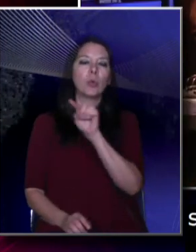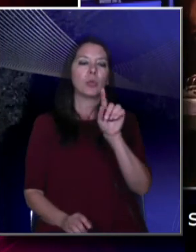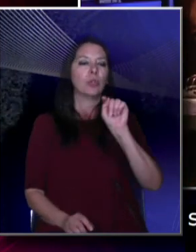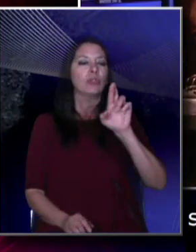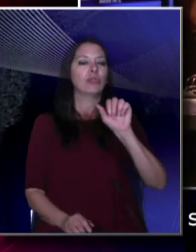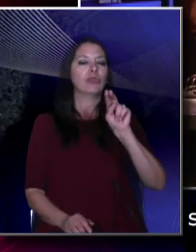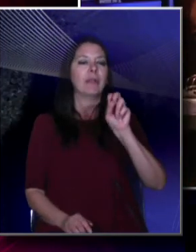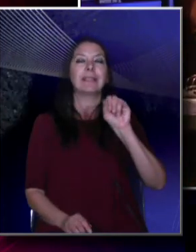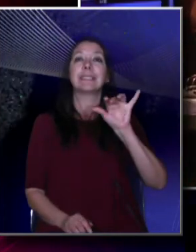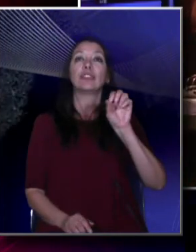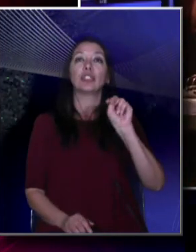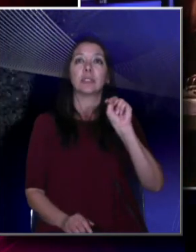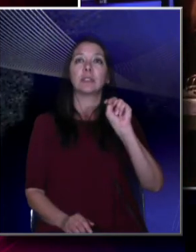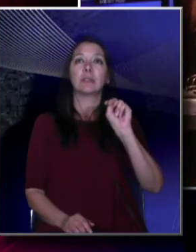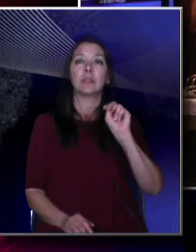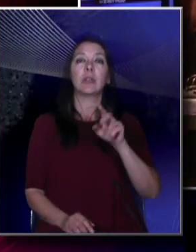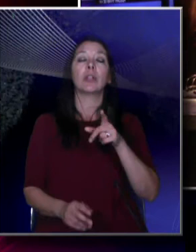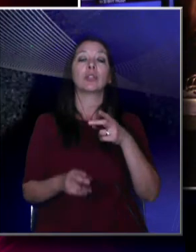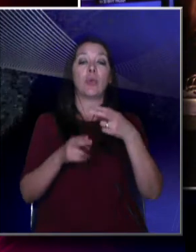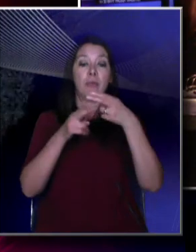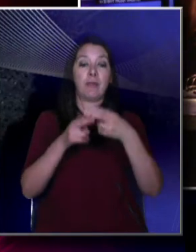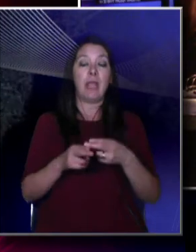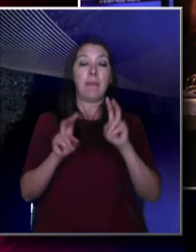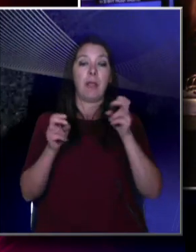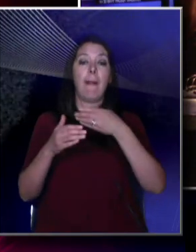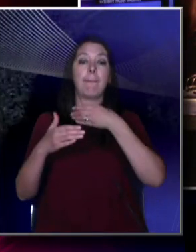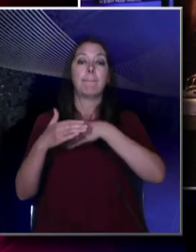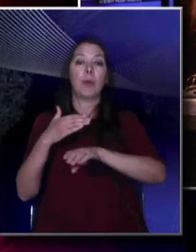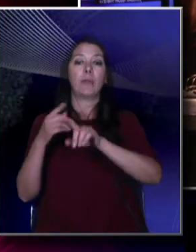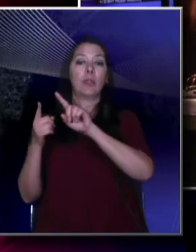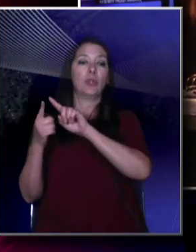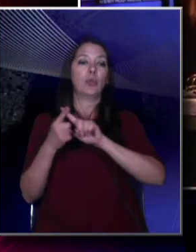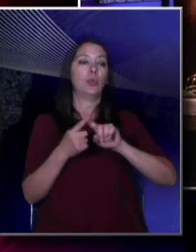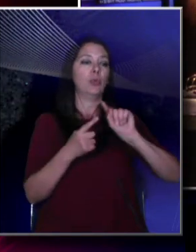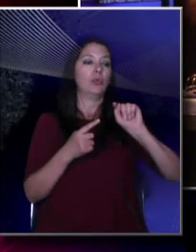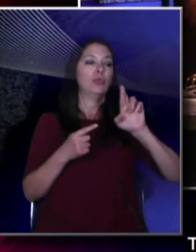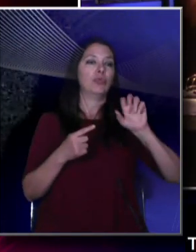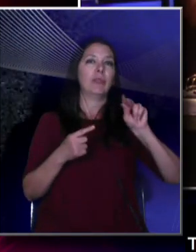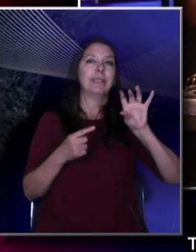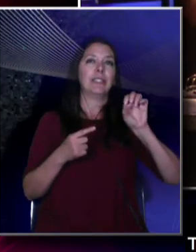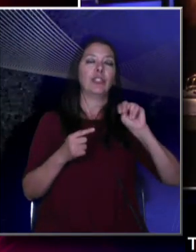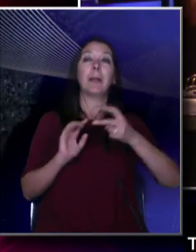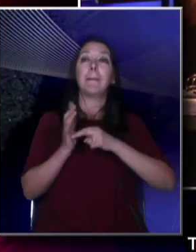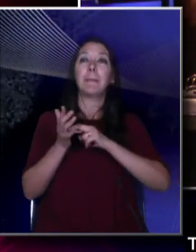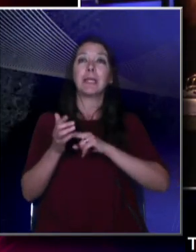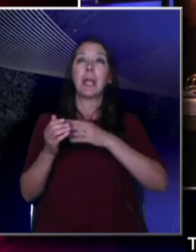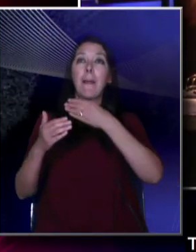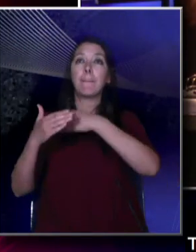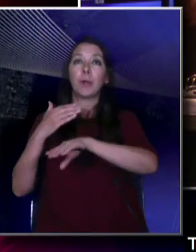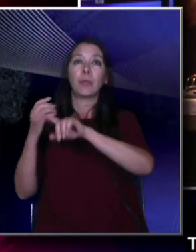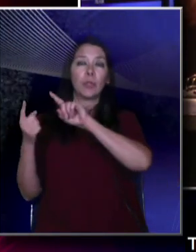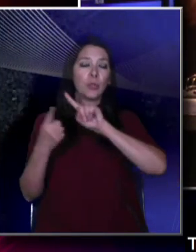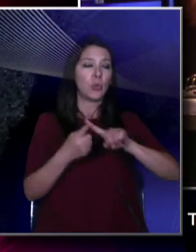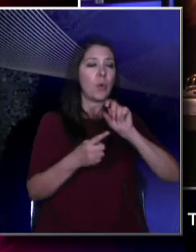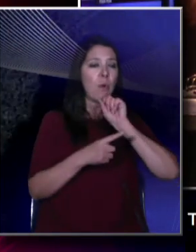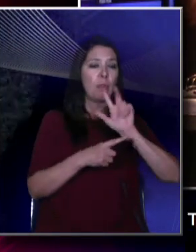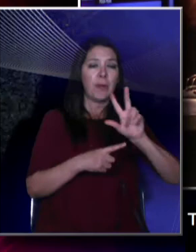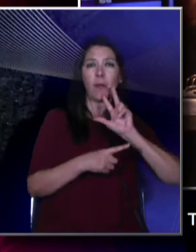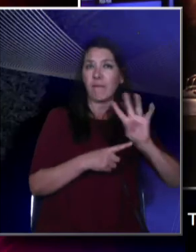So birth to transition, meaning 0 to 3 or 4 year olds? Is that what you're